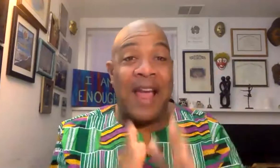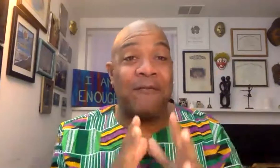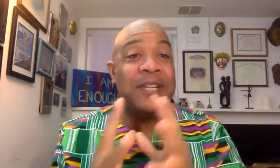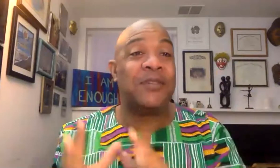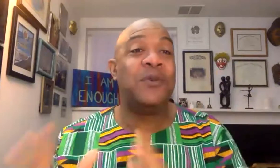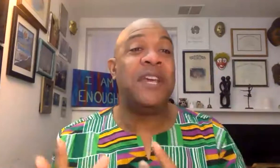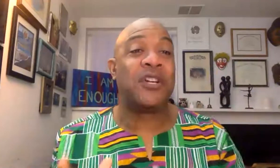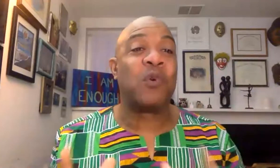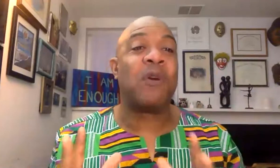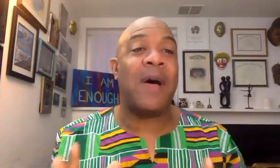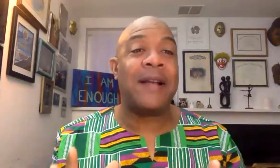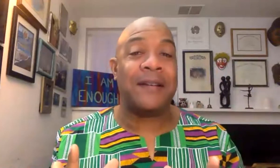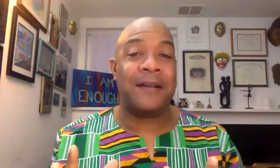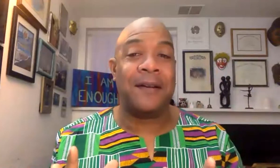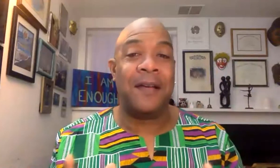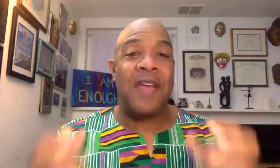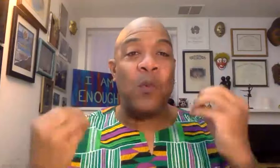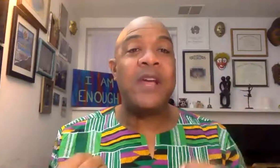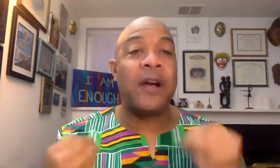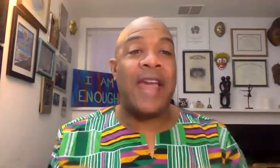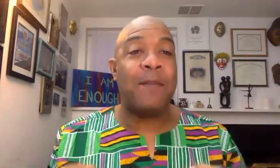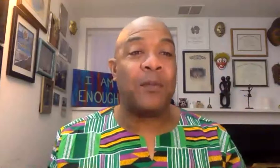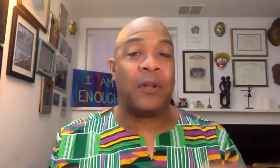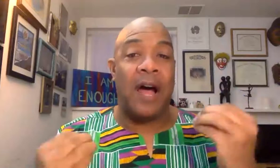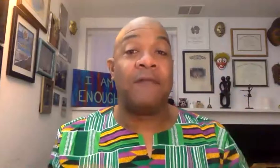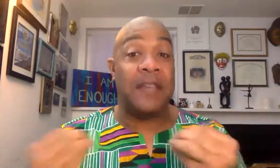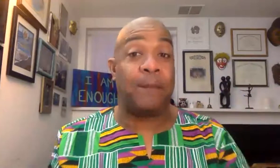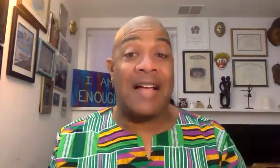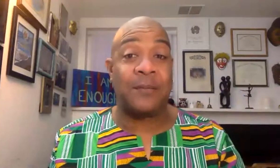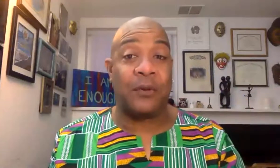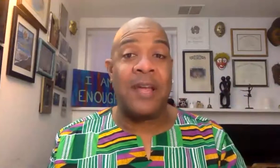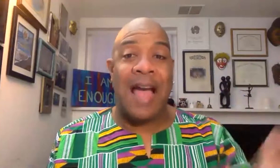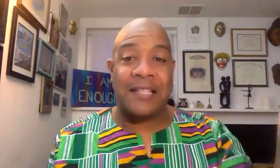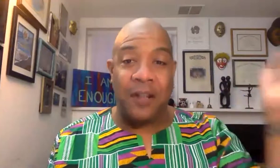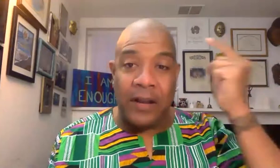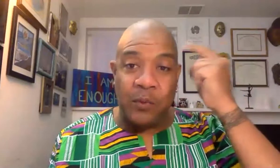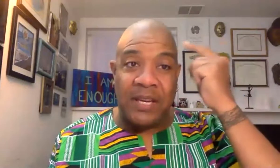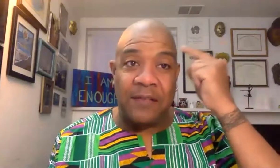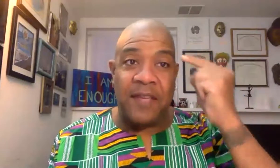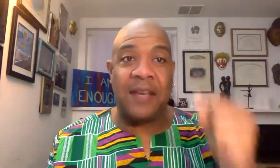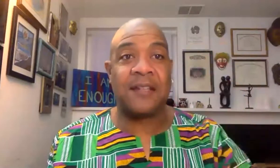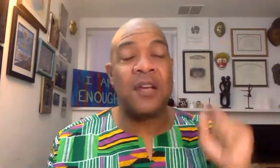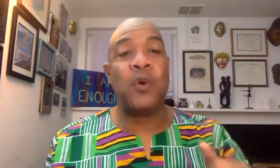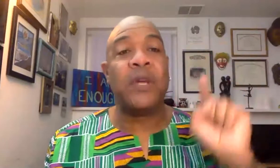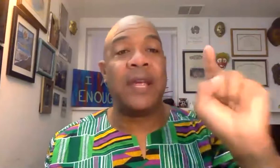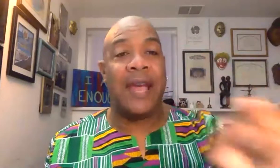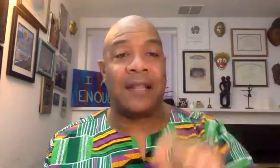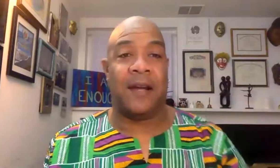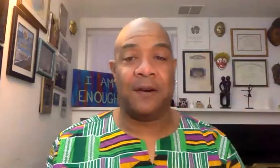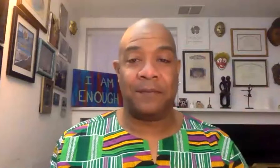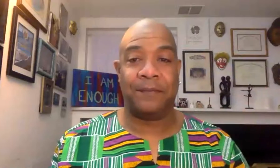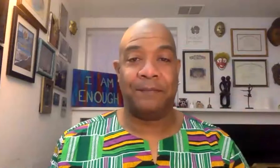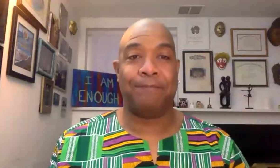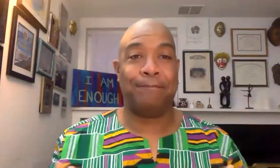So every 2 years, we're reminded that we are capable of the impossible. As long as we can think it, we can get